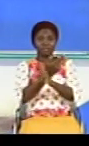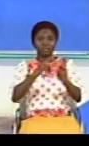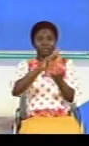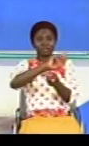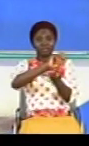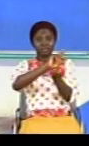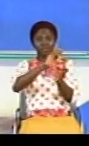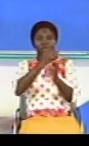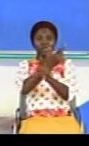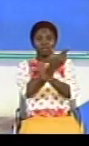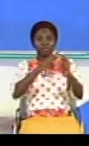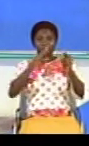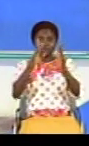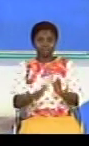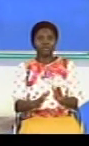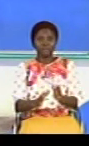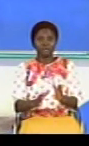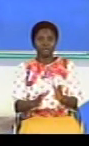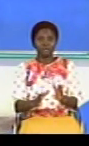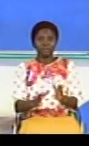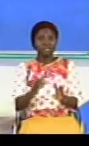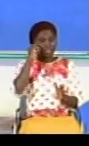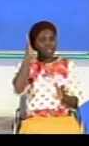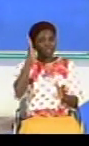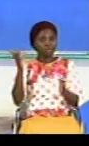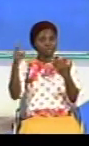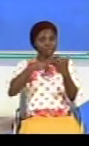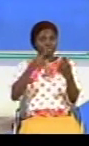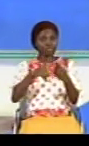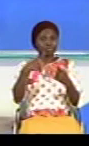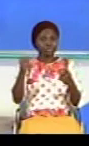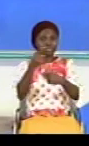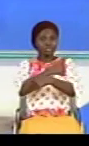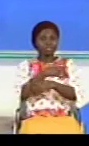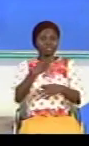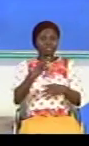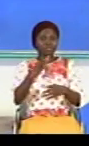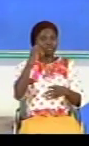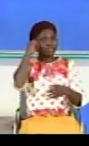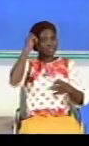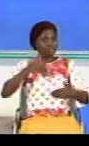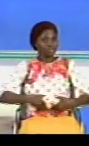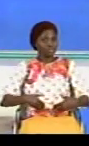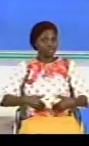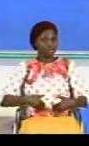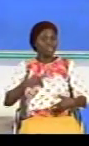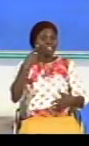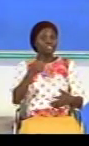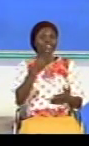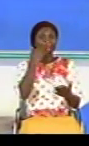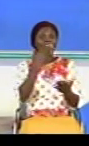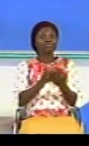his youth. Good old days, you are returning there.